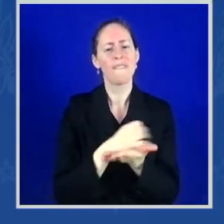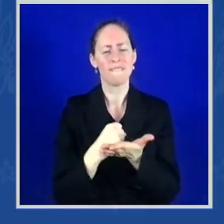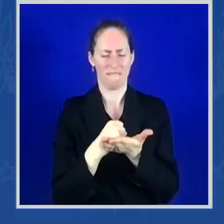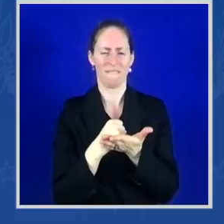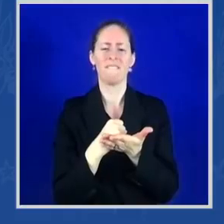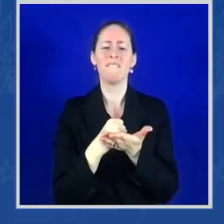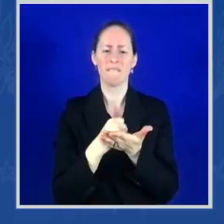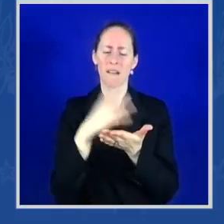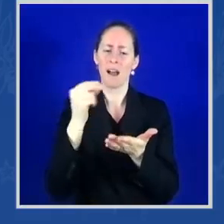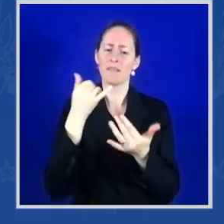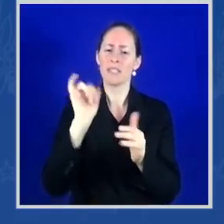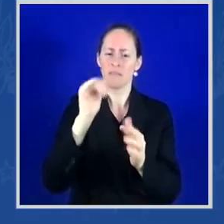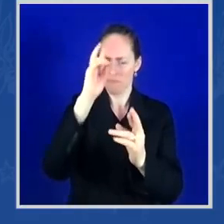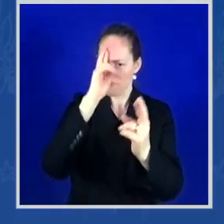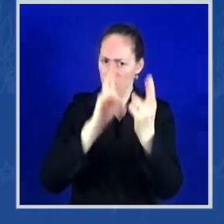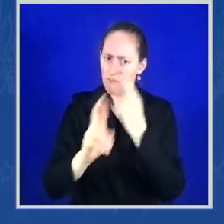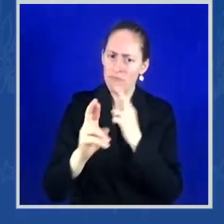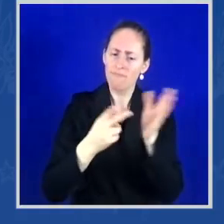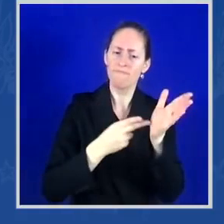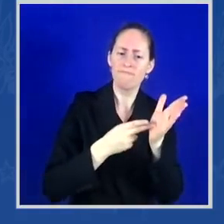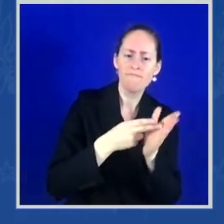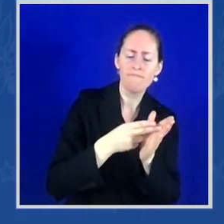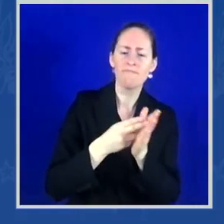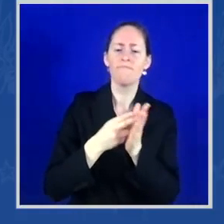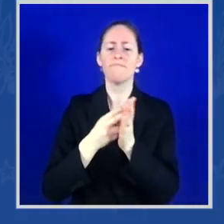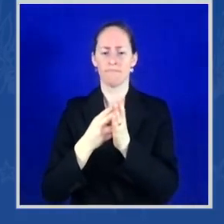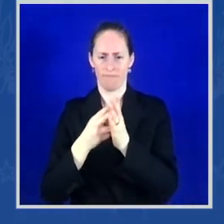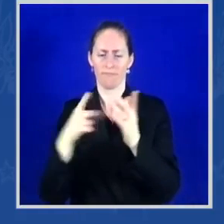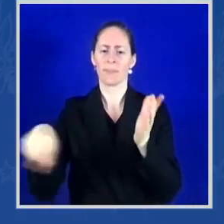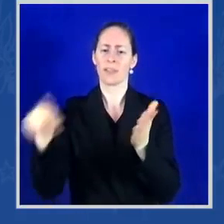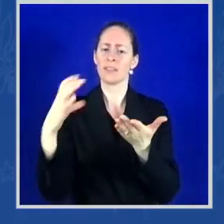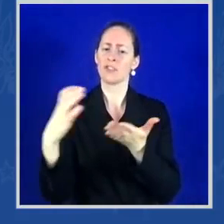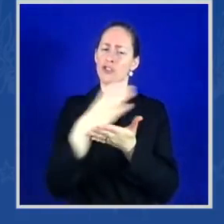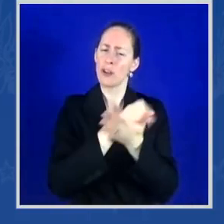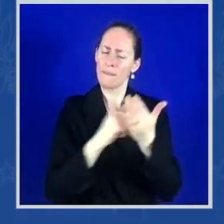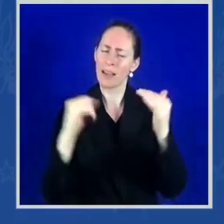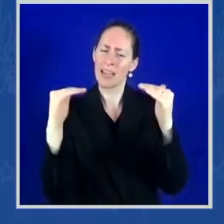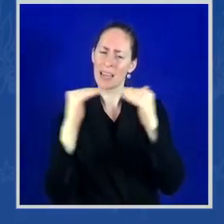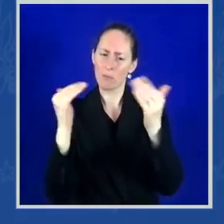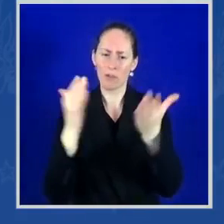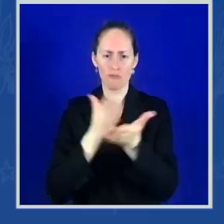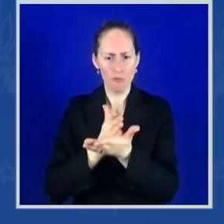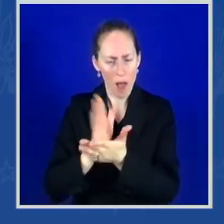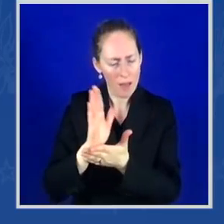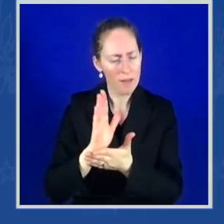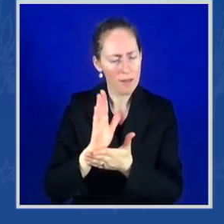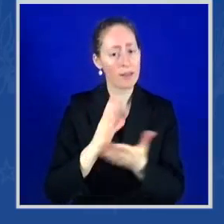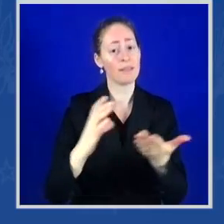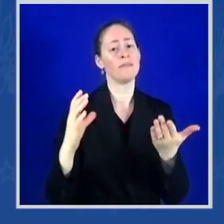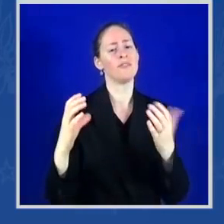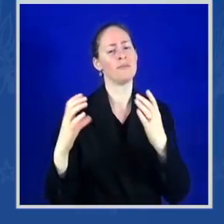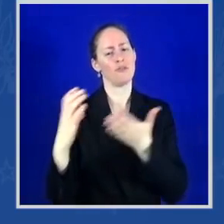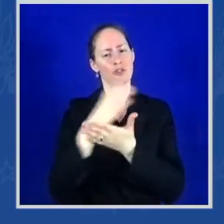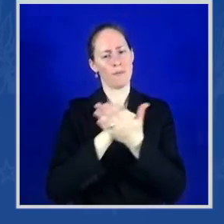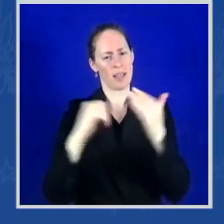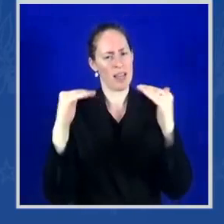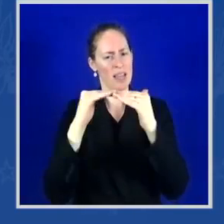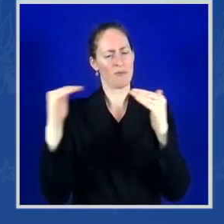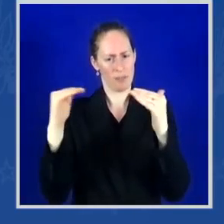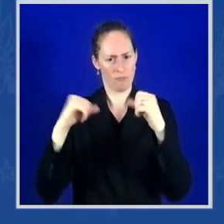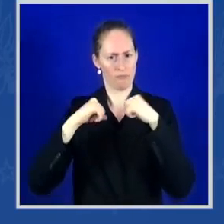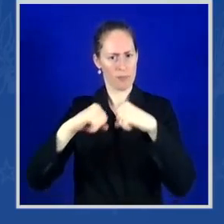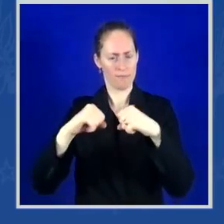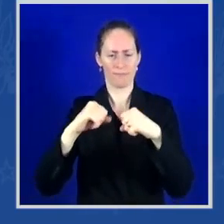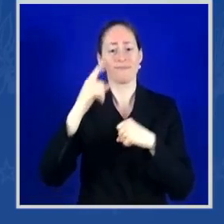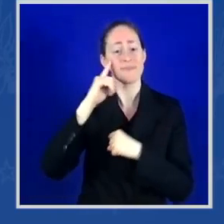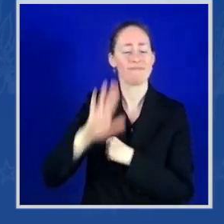and women deserve equal rights, equal protection to build their futures for their families and hope and